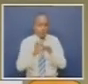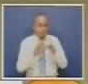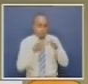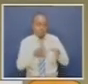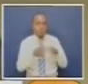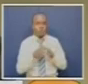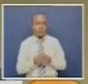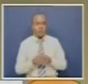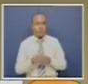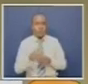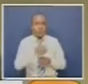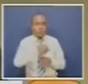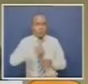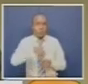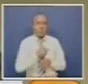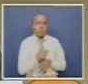we won't